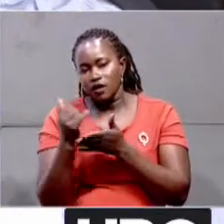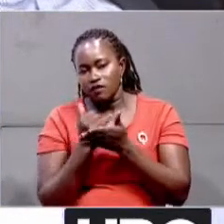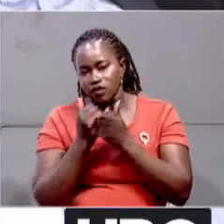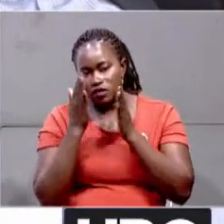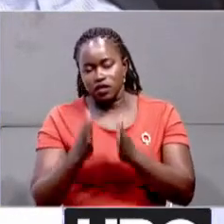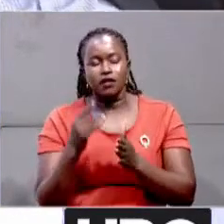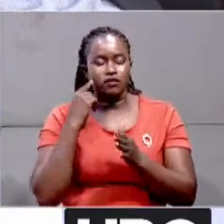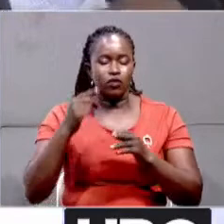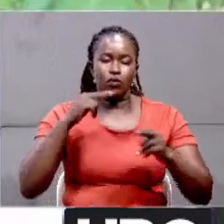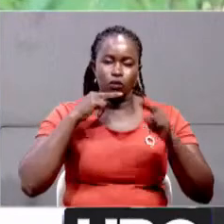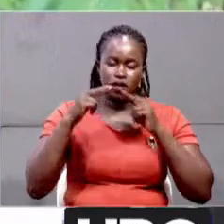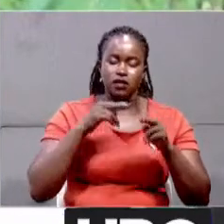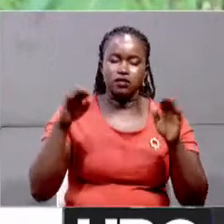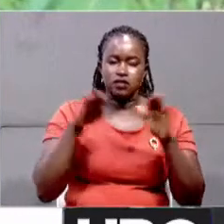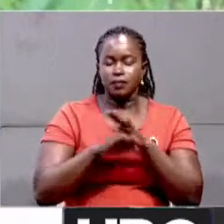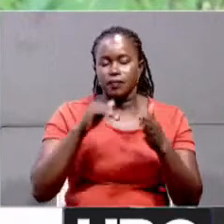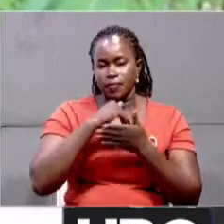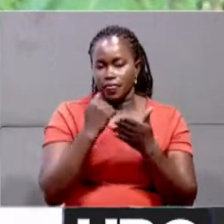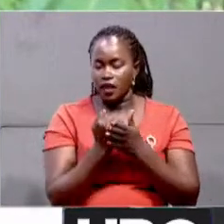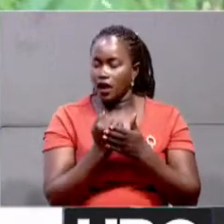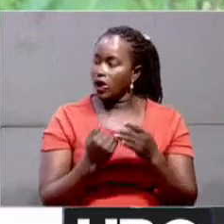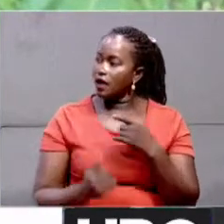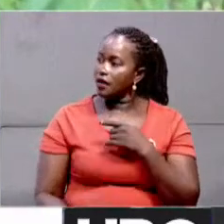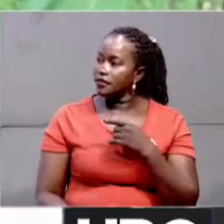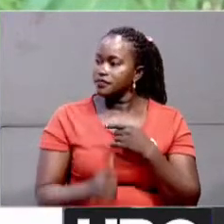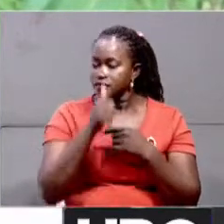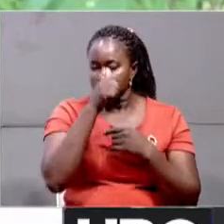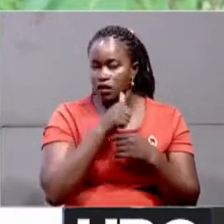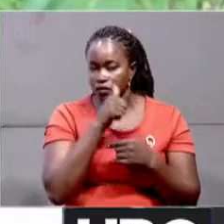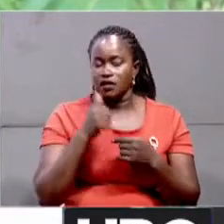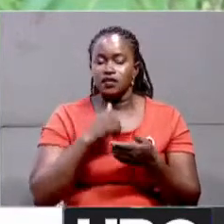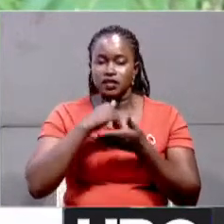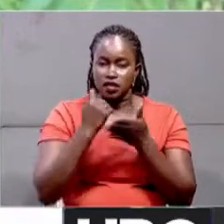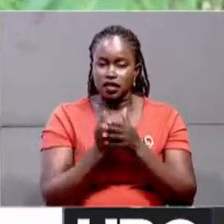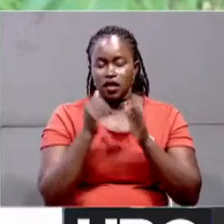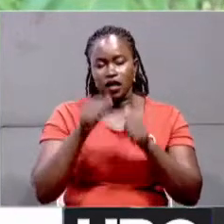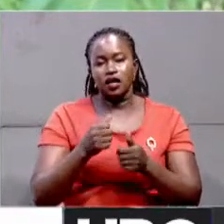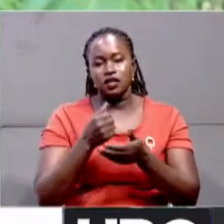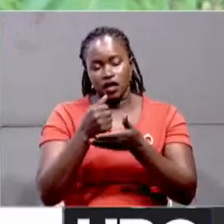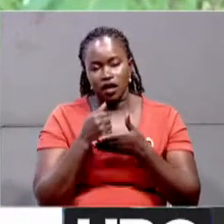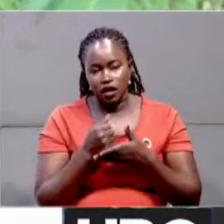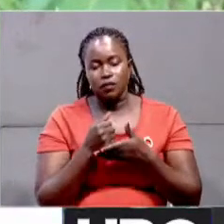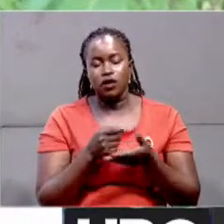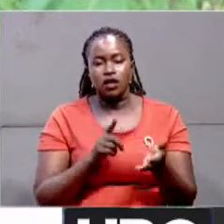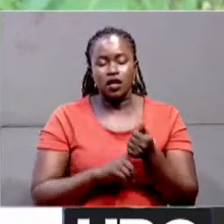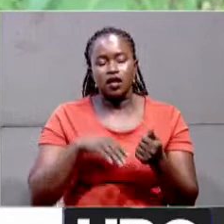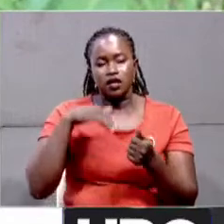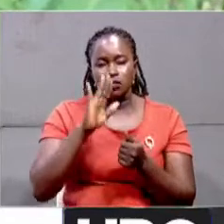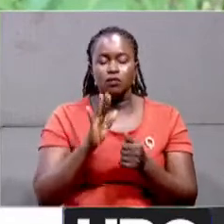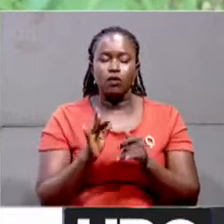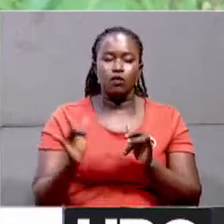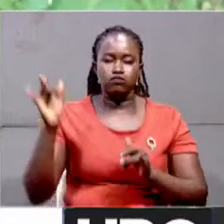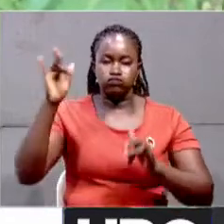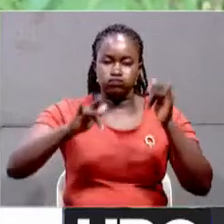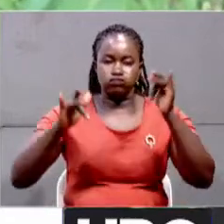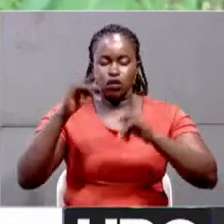the hotel subsector. The private sector can help us get more airlines to land in